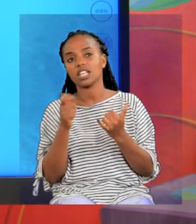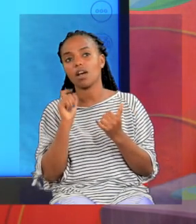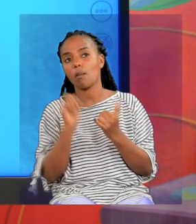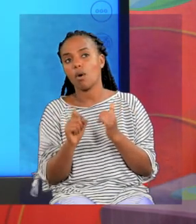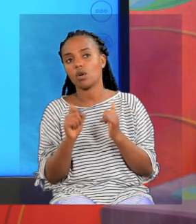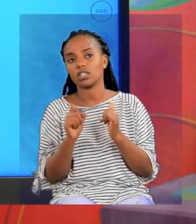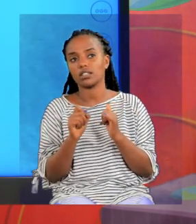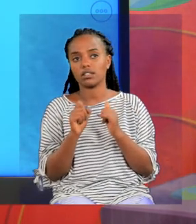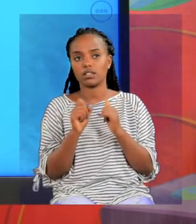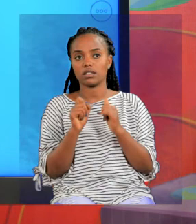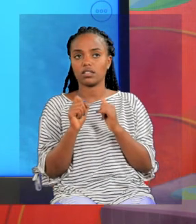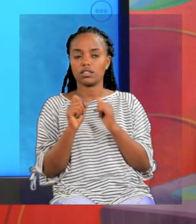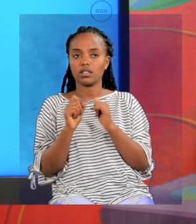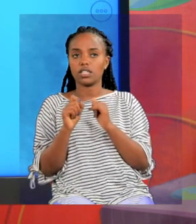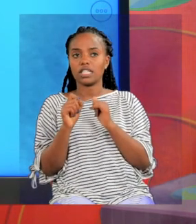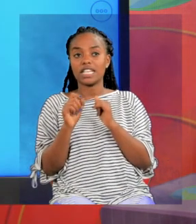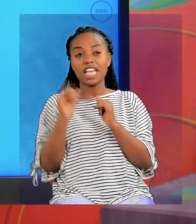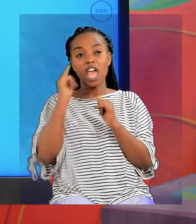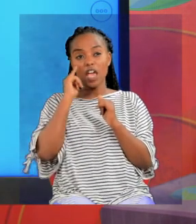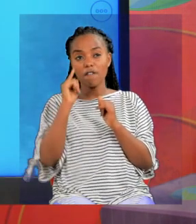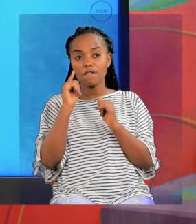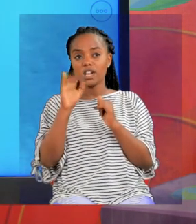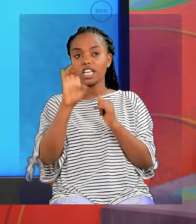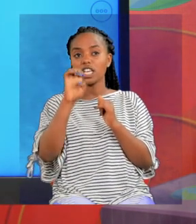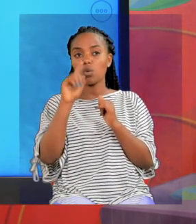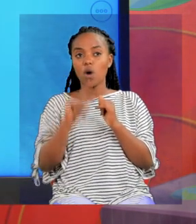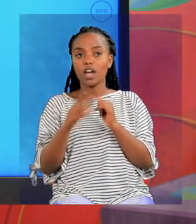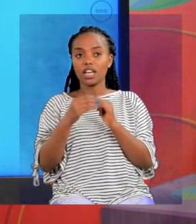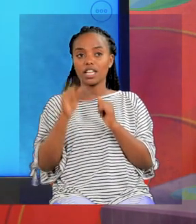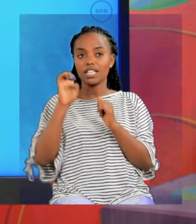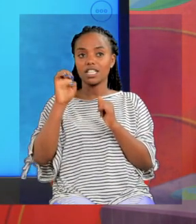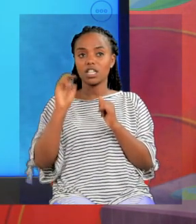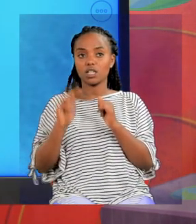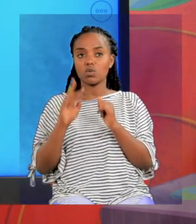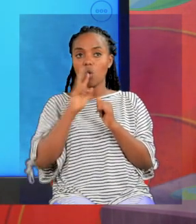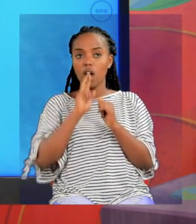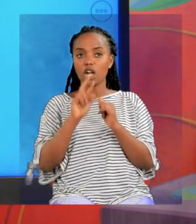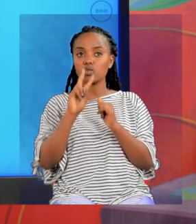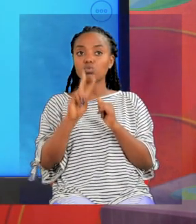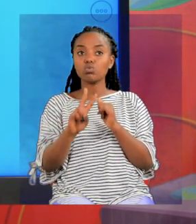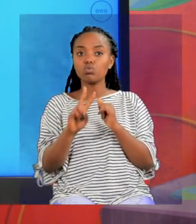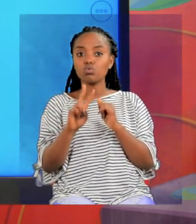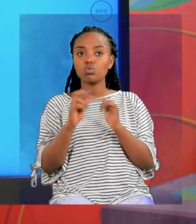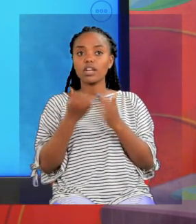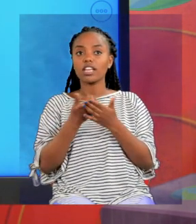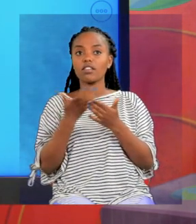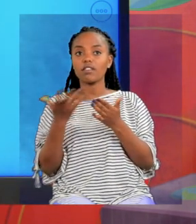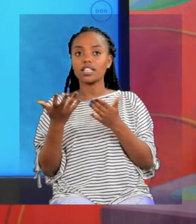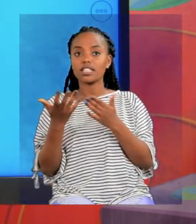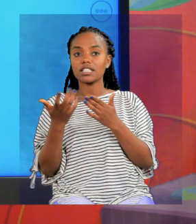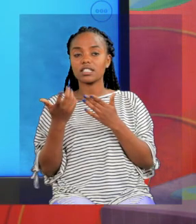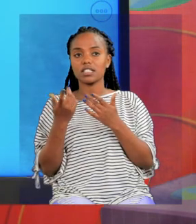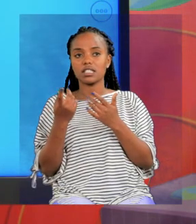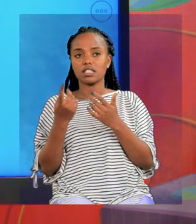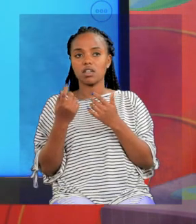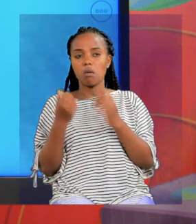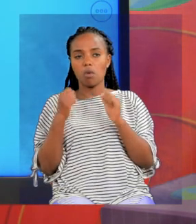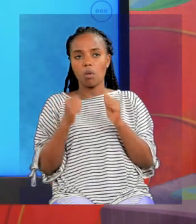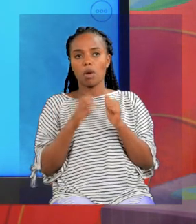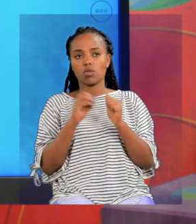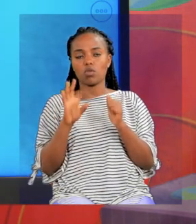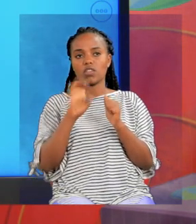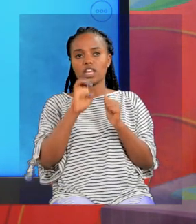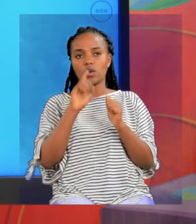point, if E1 and E2 are two events, then probability of